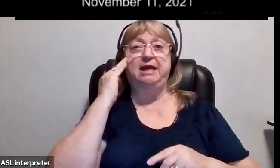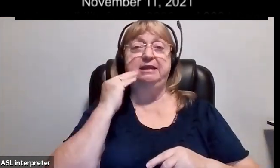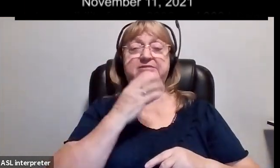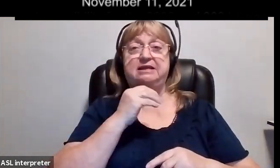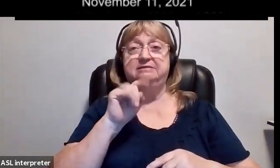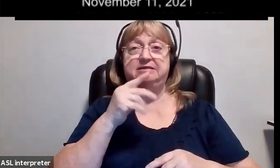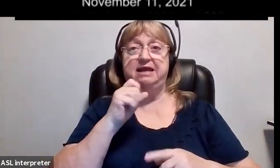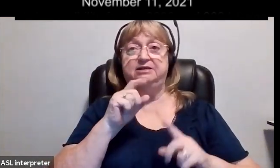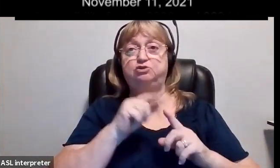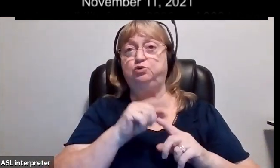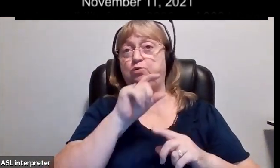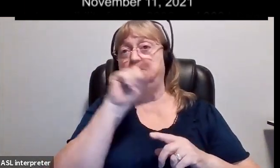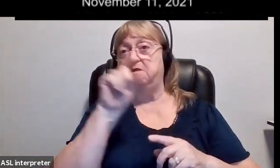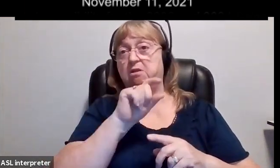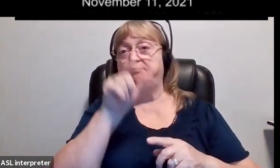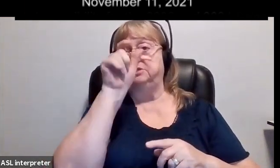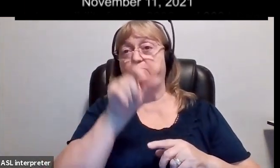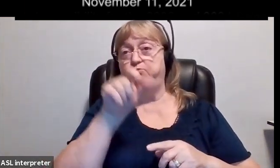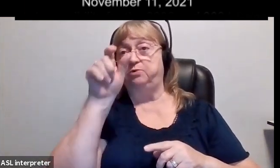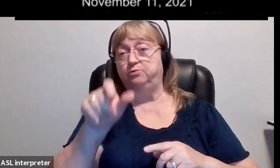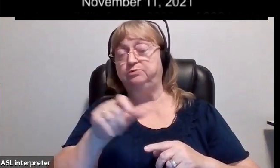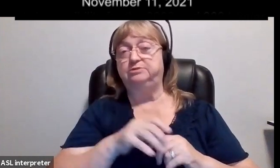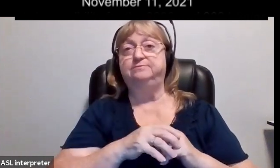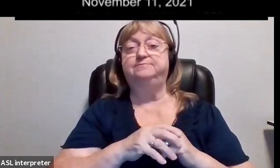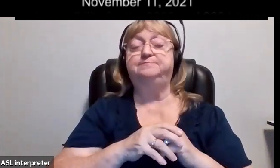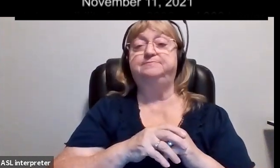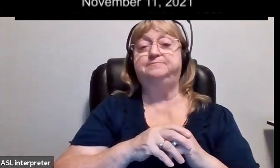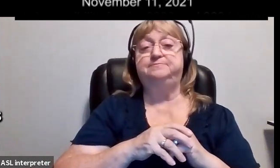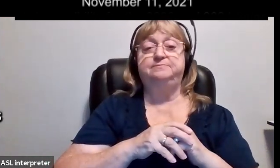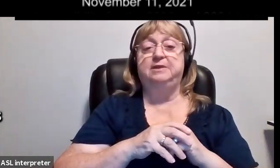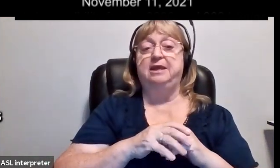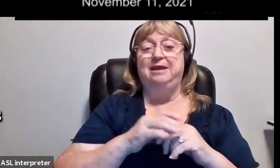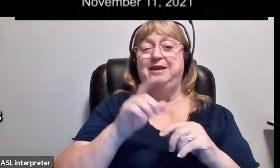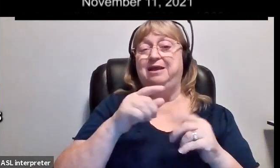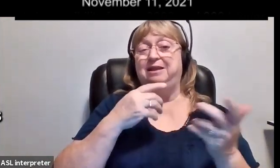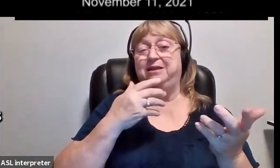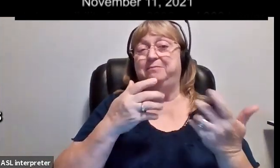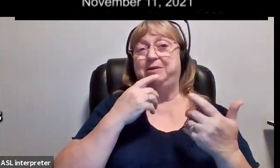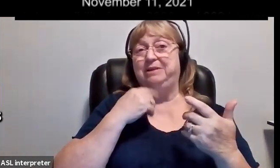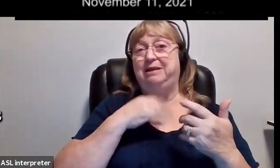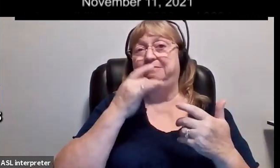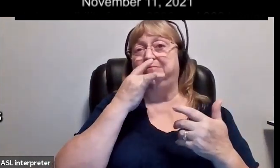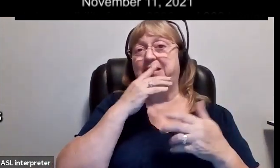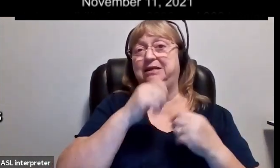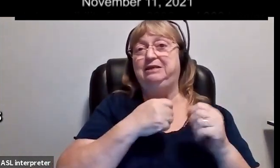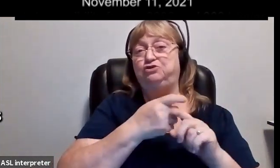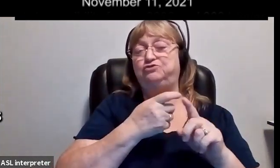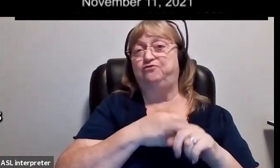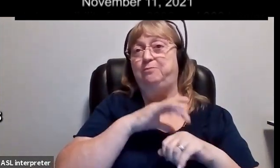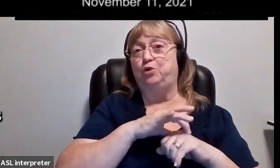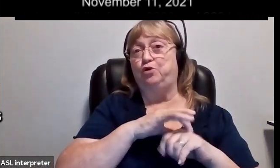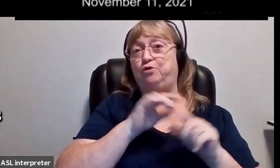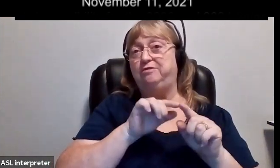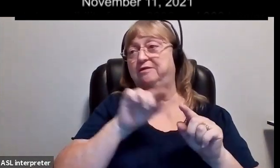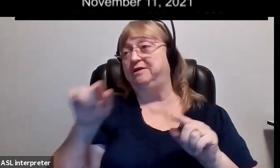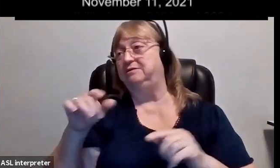rows so that as I'm going down, it'll be, oh, I don't know, light years from Earth, and across it'll be the